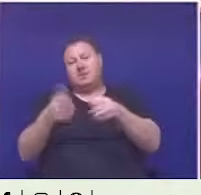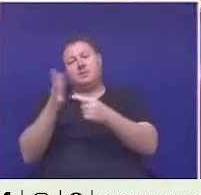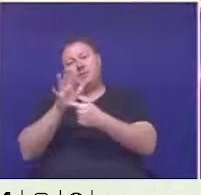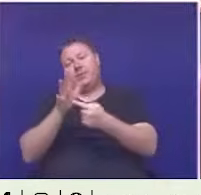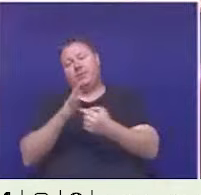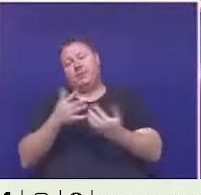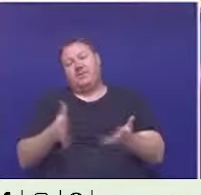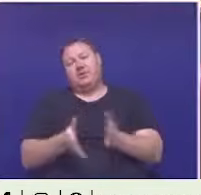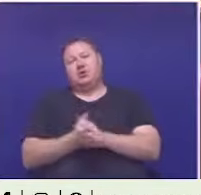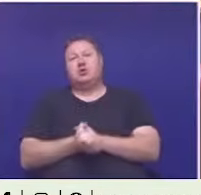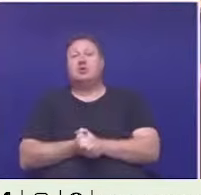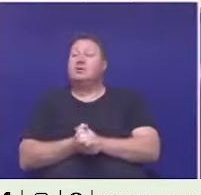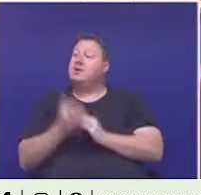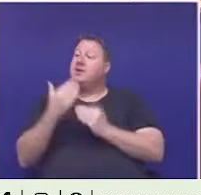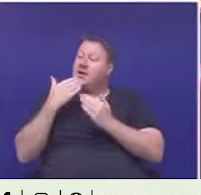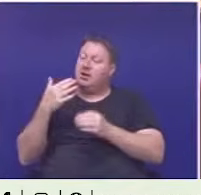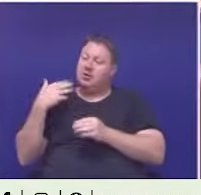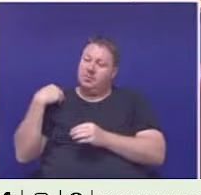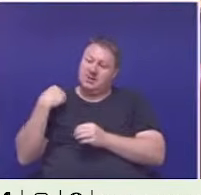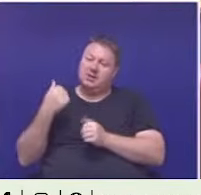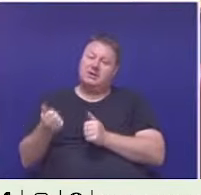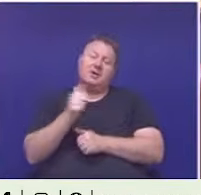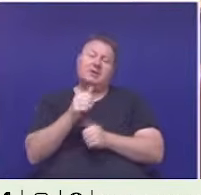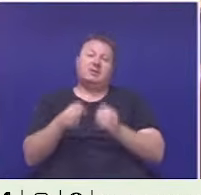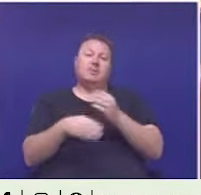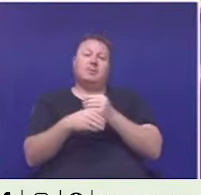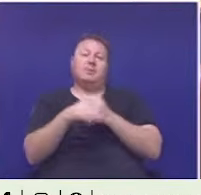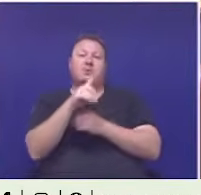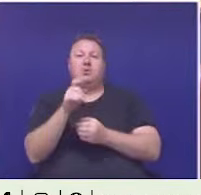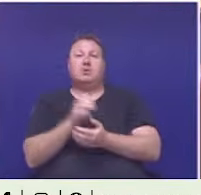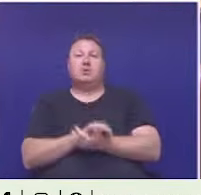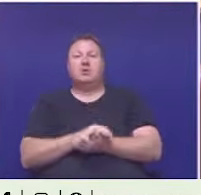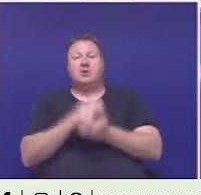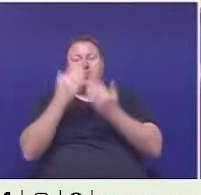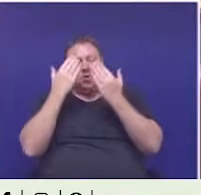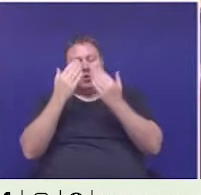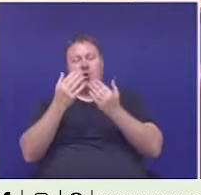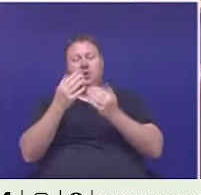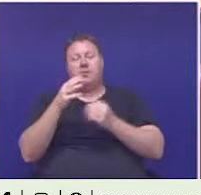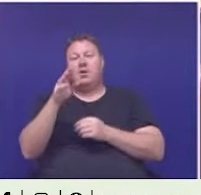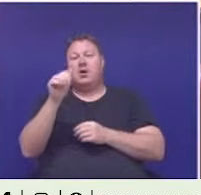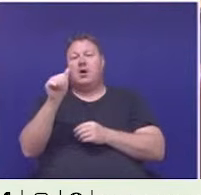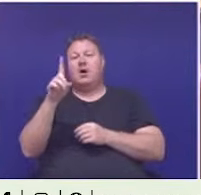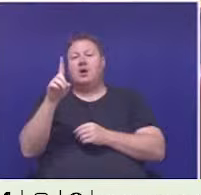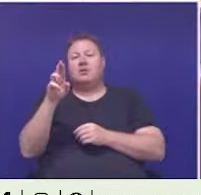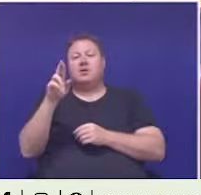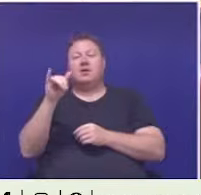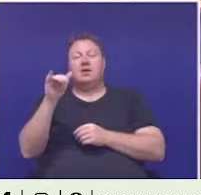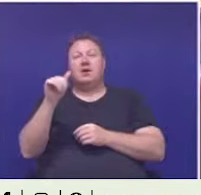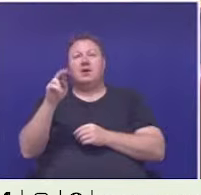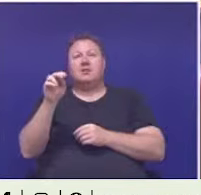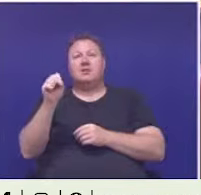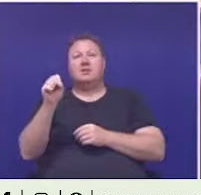Thank you, Minister. Let's go to the next supplementary, which will be put by the Honourable Adriansa.